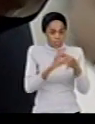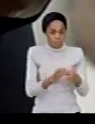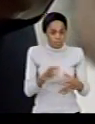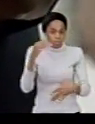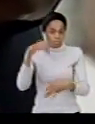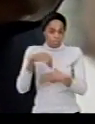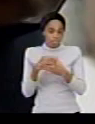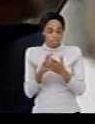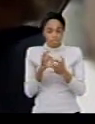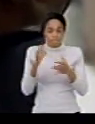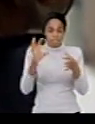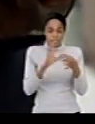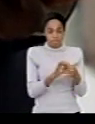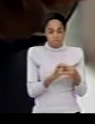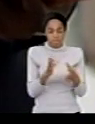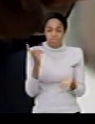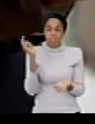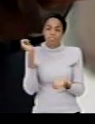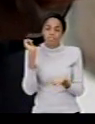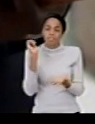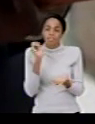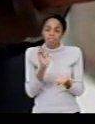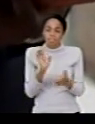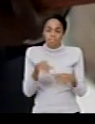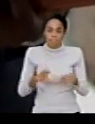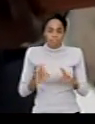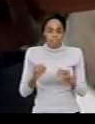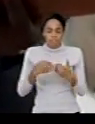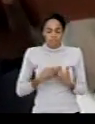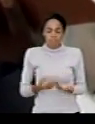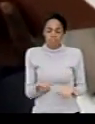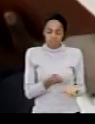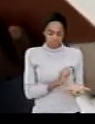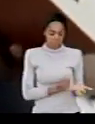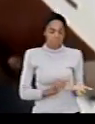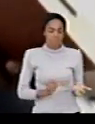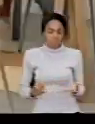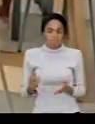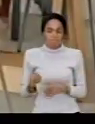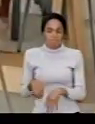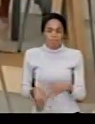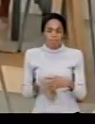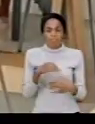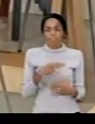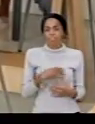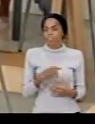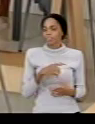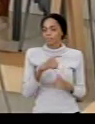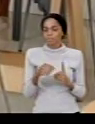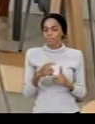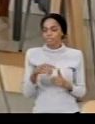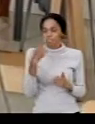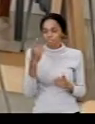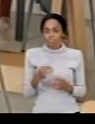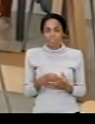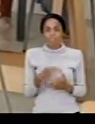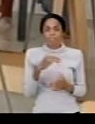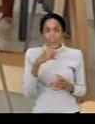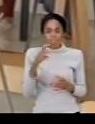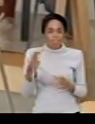class. He has enlisted them. He has listed them out. And then before he starts anything, he says, Mary, yes,